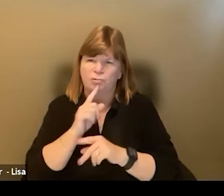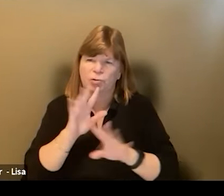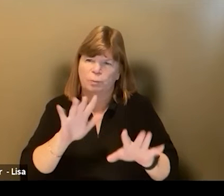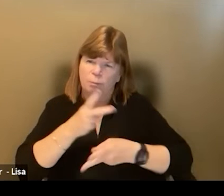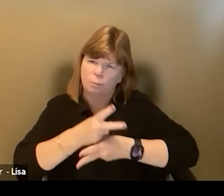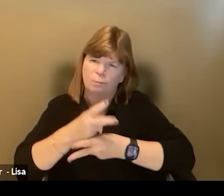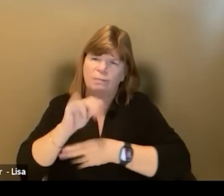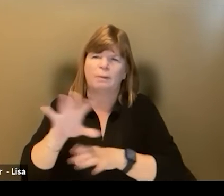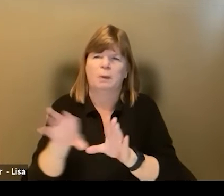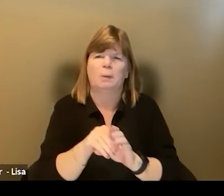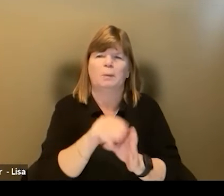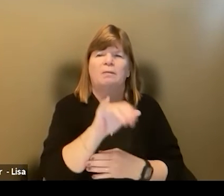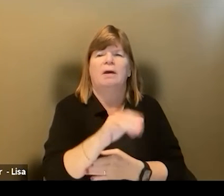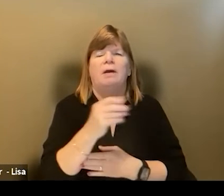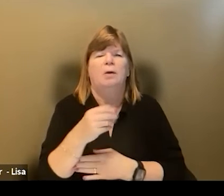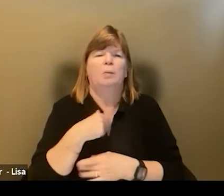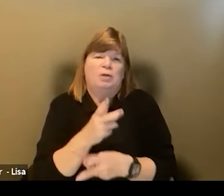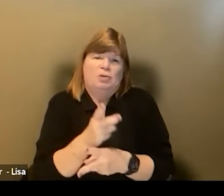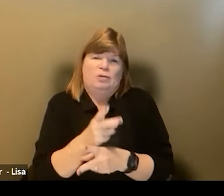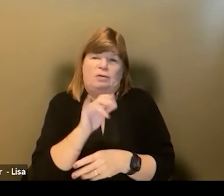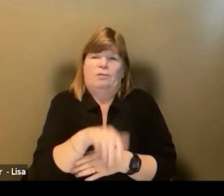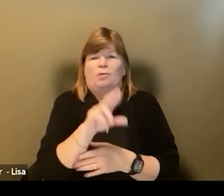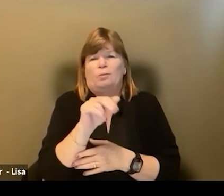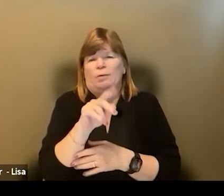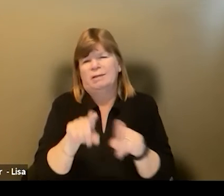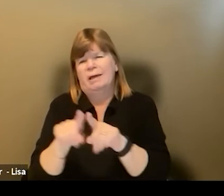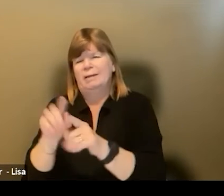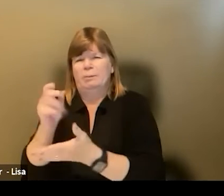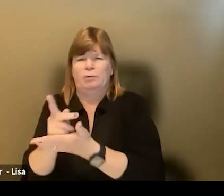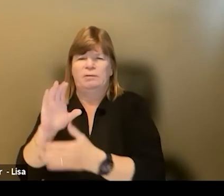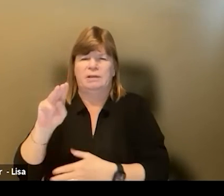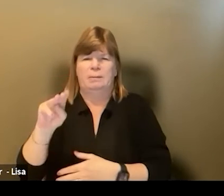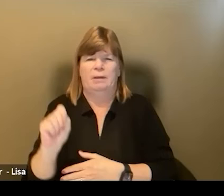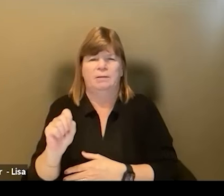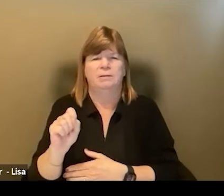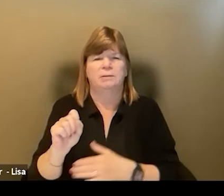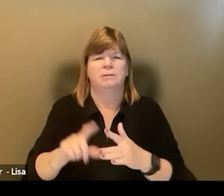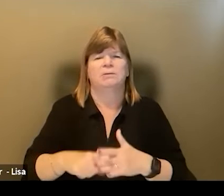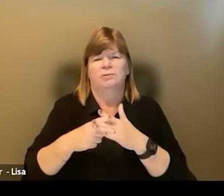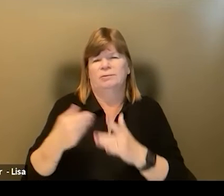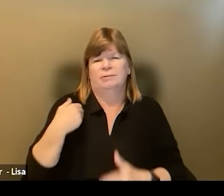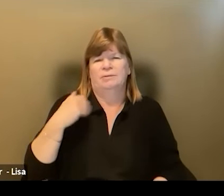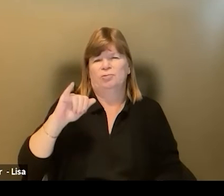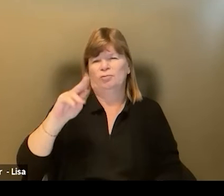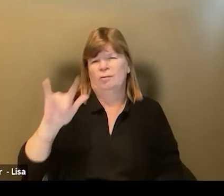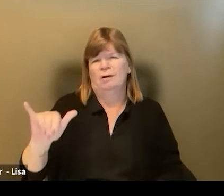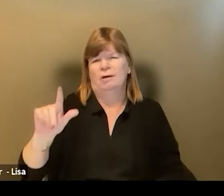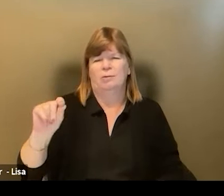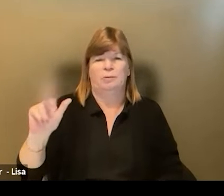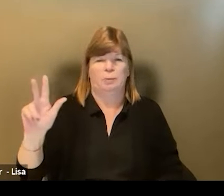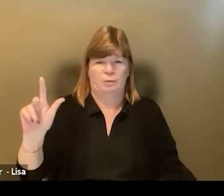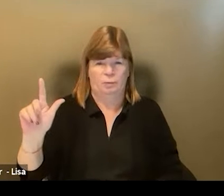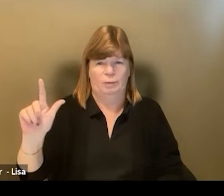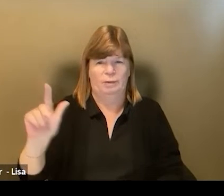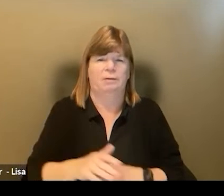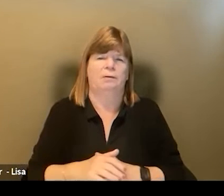include. And so we've maintained those rates as approved by CMS and effective this past July in